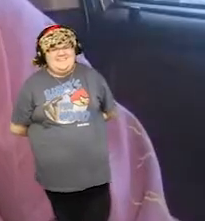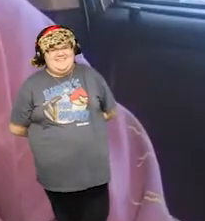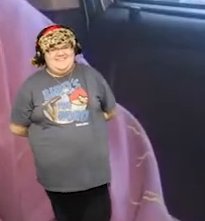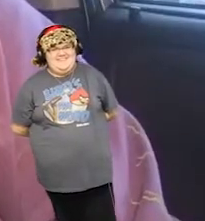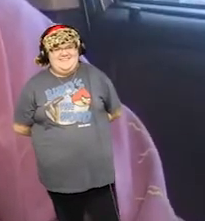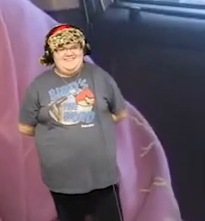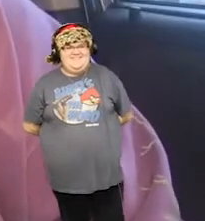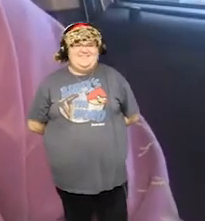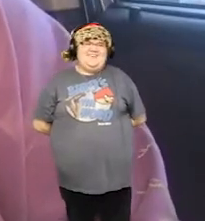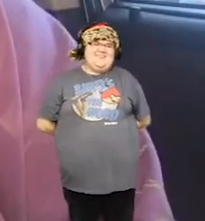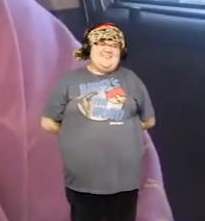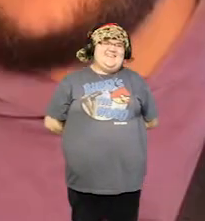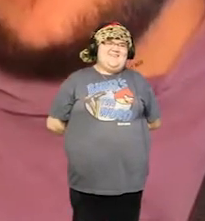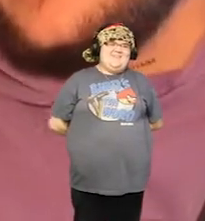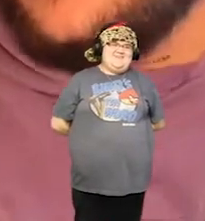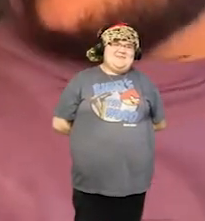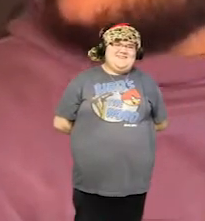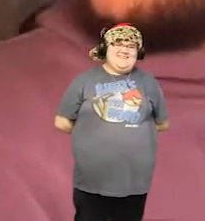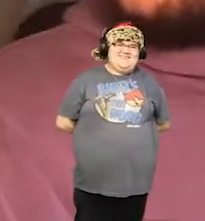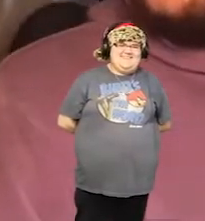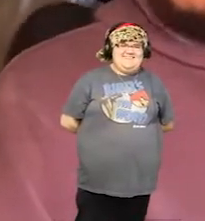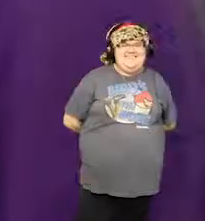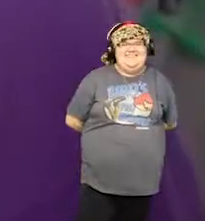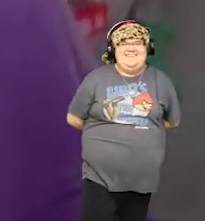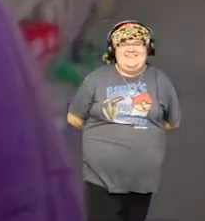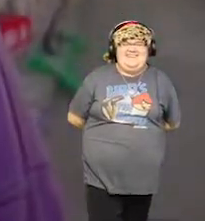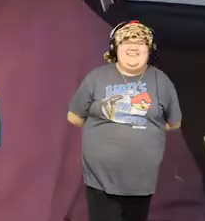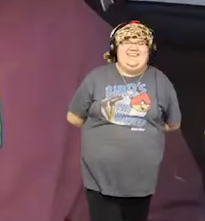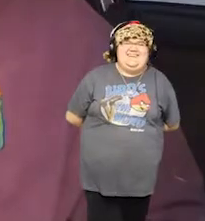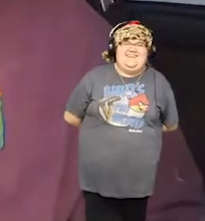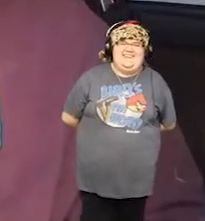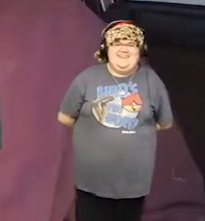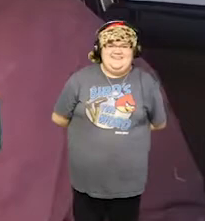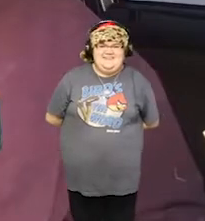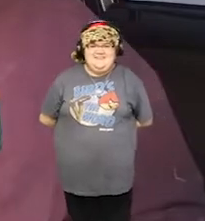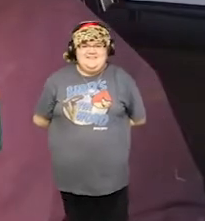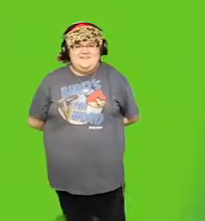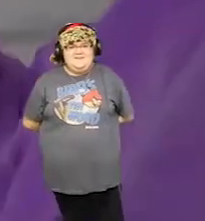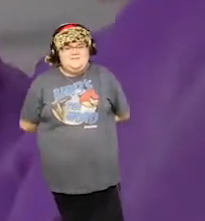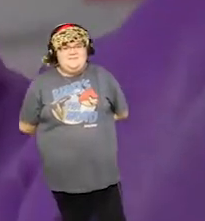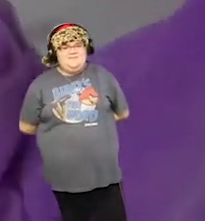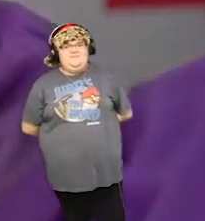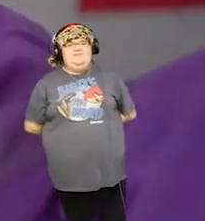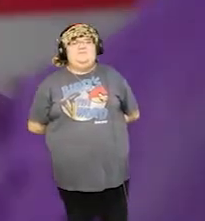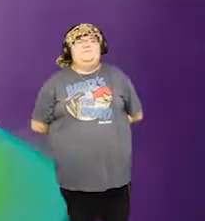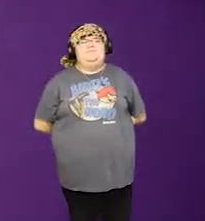Mom, delete him off Facebook. No, no, delete him off Facebook. I'm sorry. You ready? This is ours.